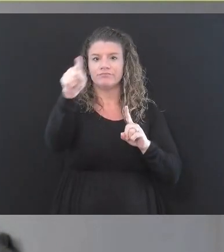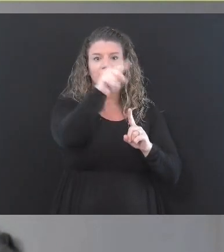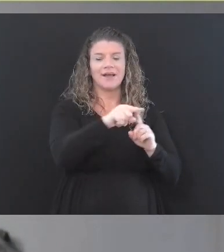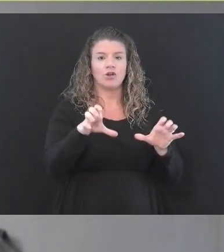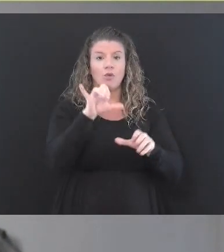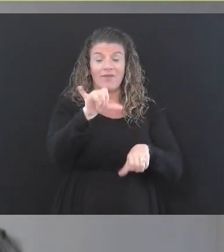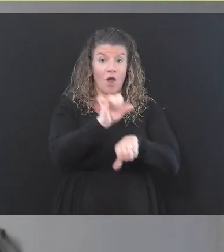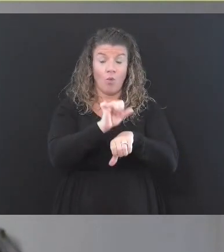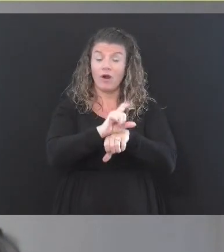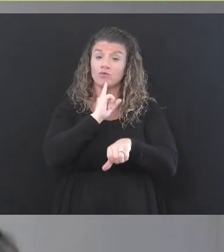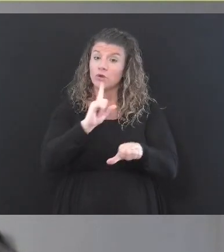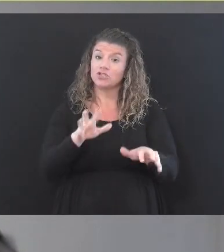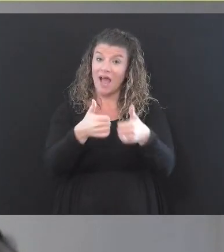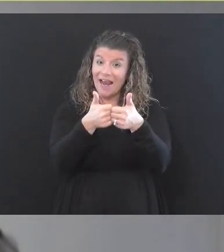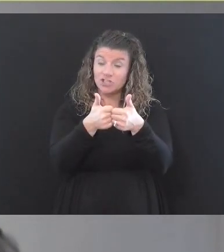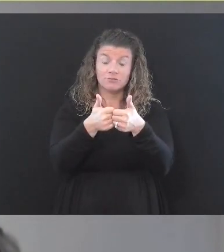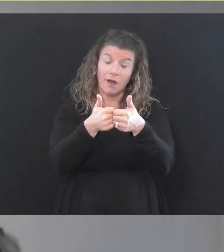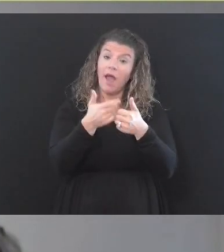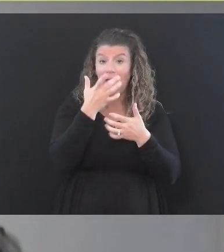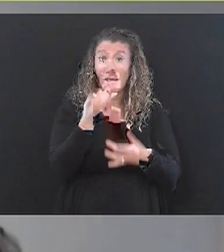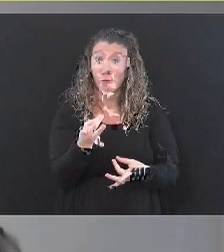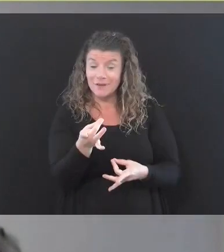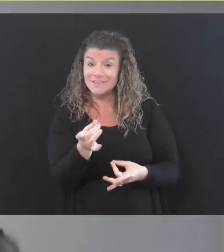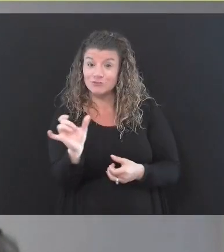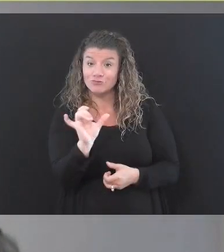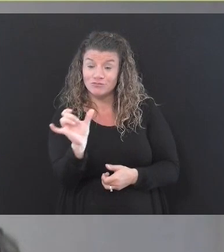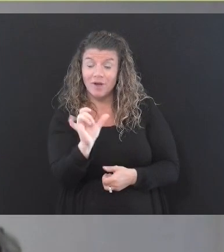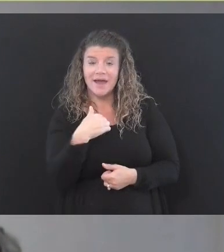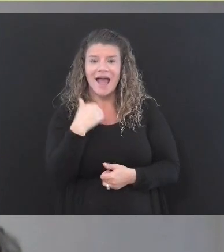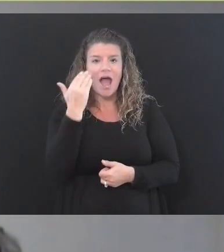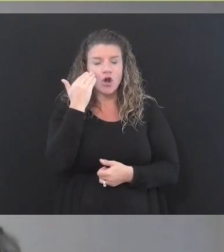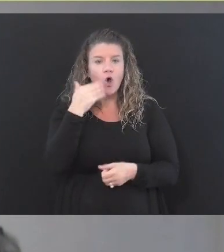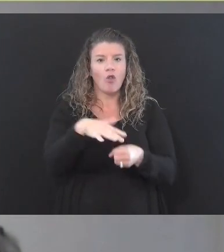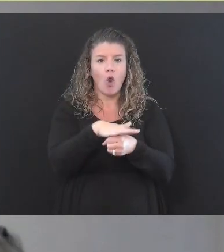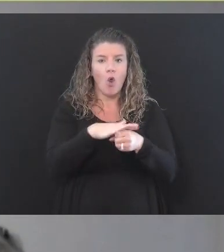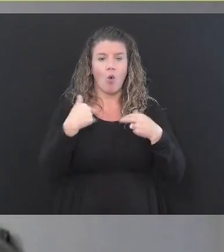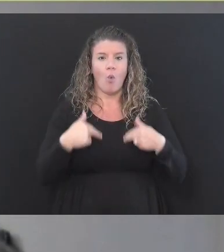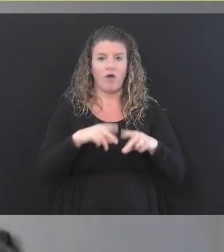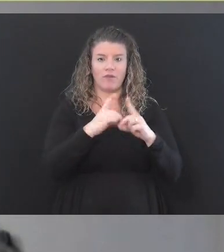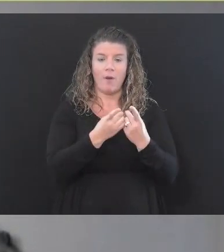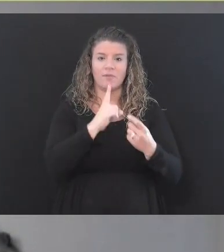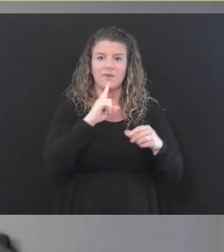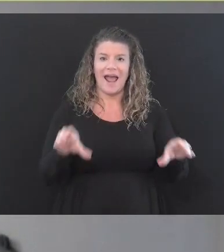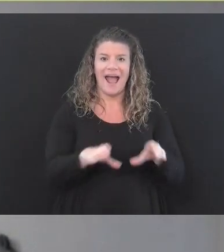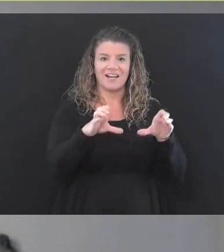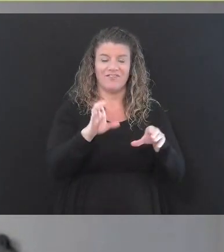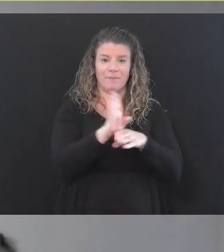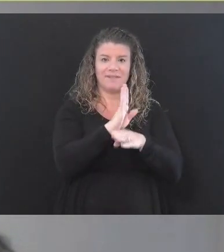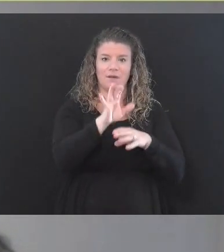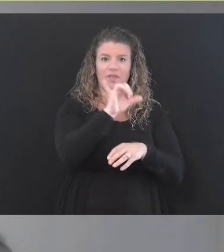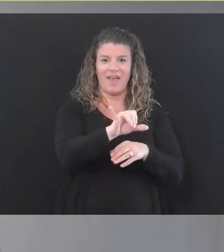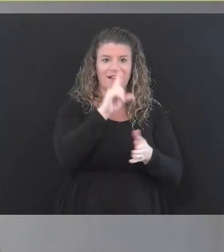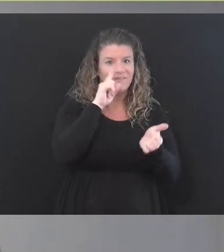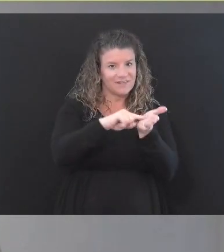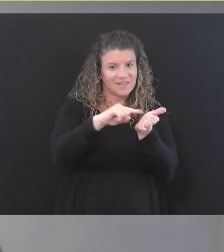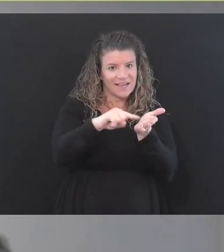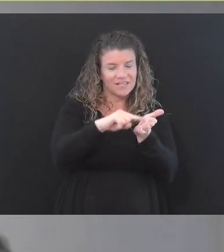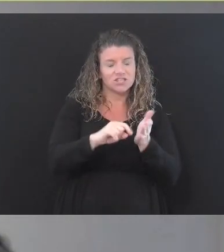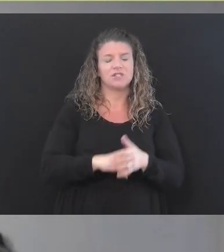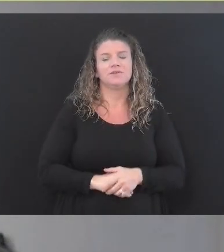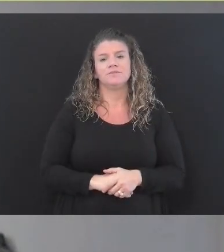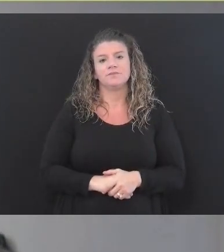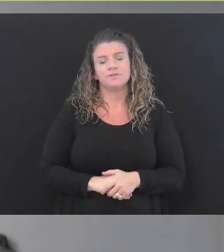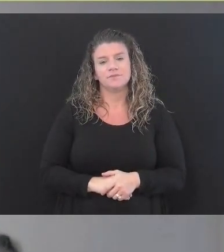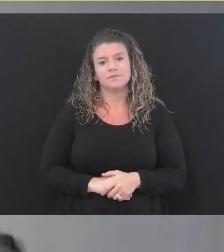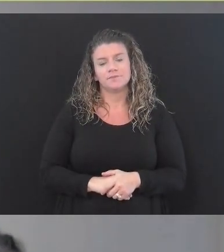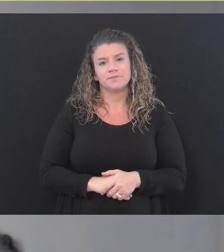is challenging and interesting, and I know our local health departments have been very active and busy with that, along with many community partners as